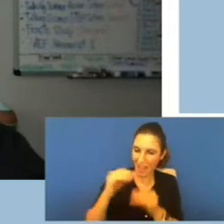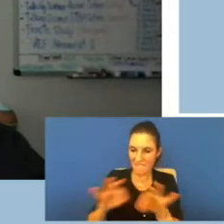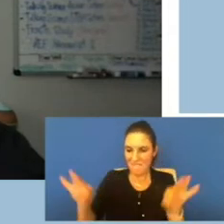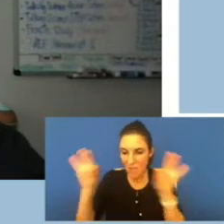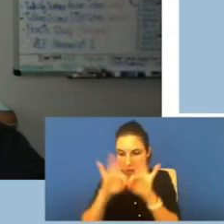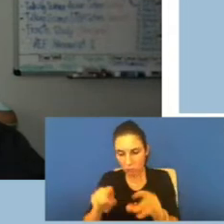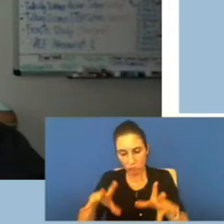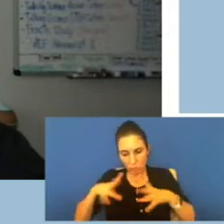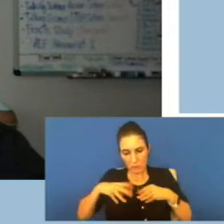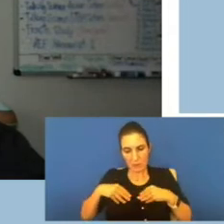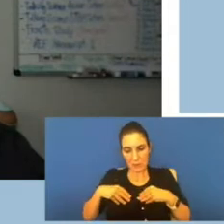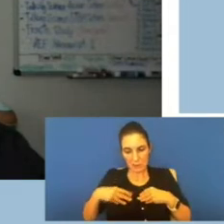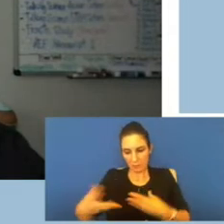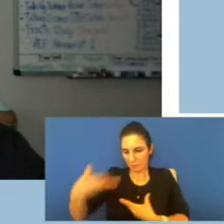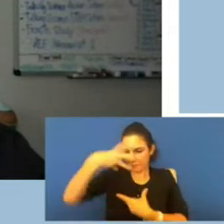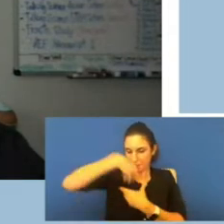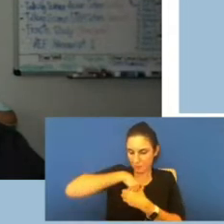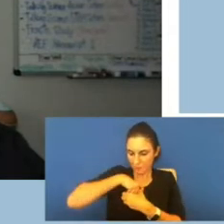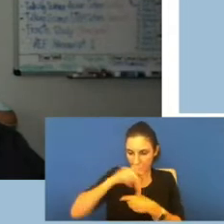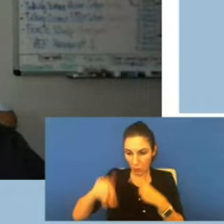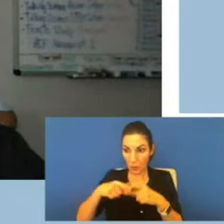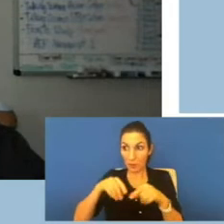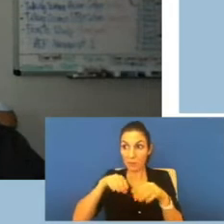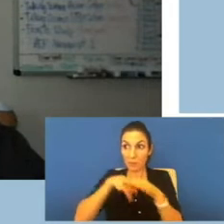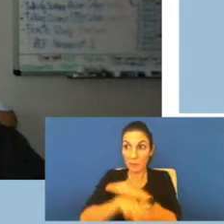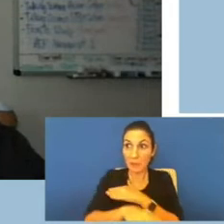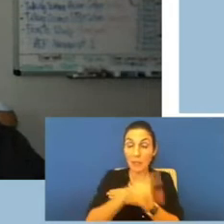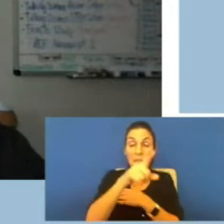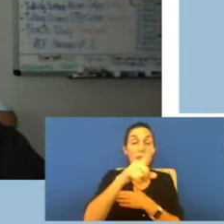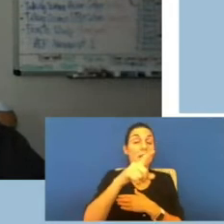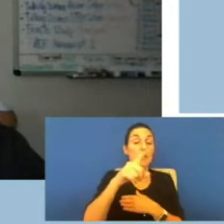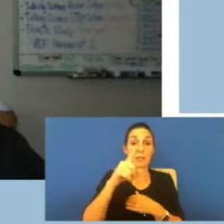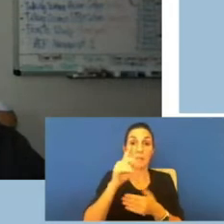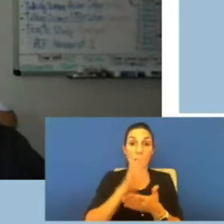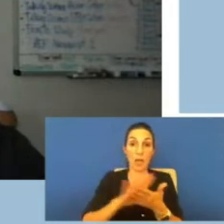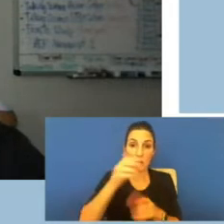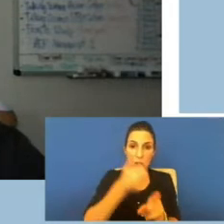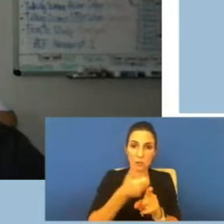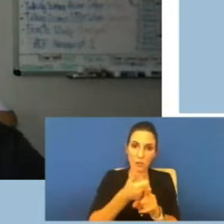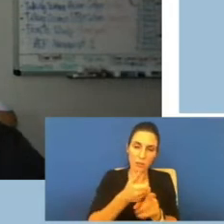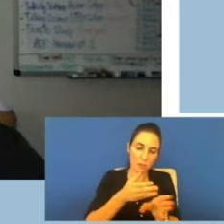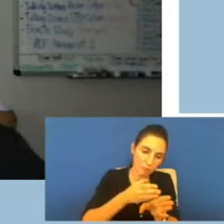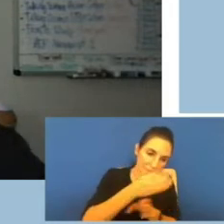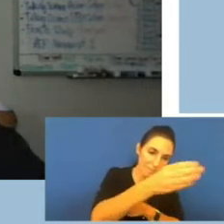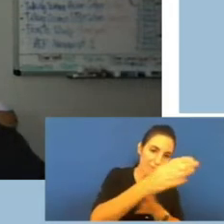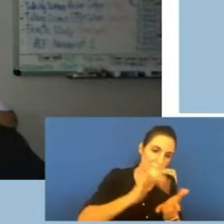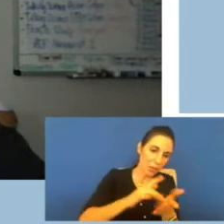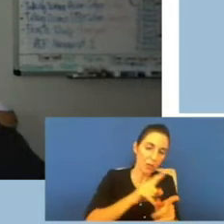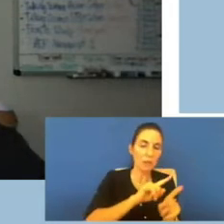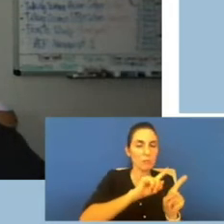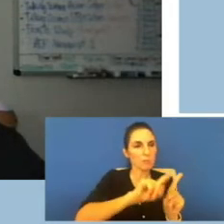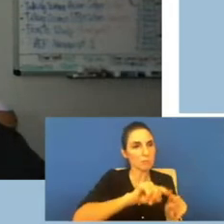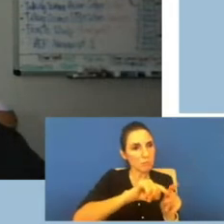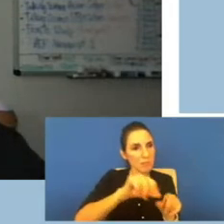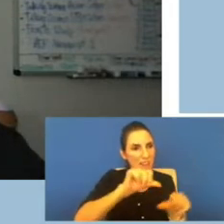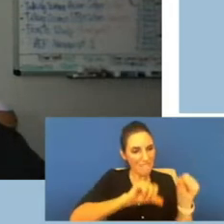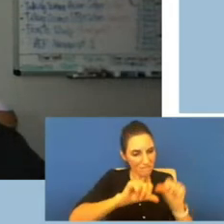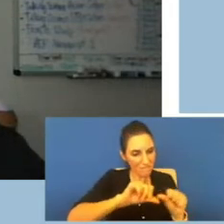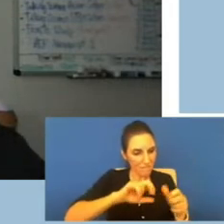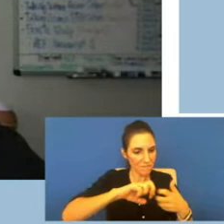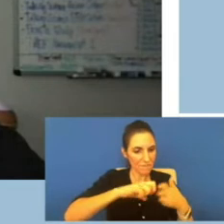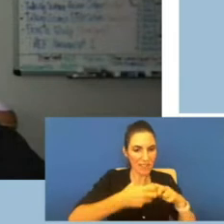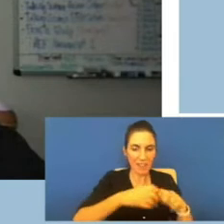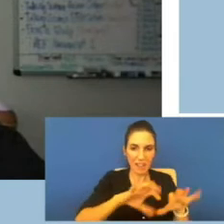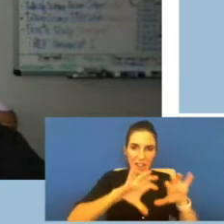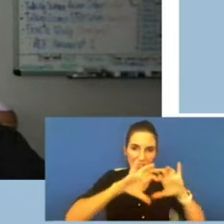And when she enrolled in college, she was on a pre-med track. And once in college, she attended physics classes, meeting other students who